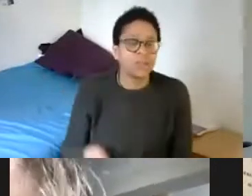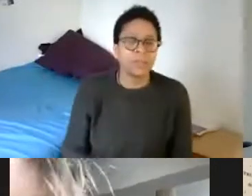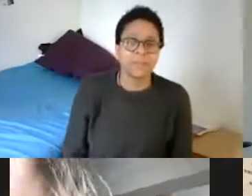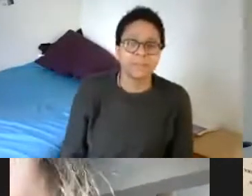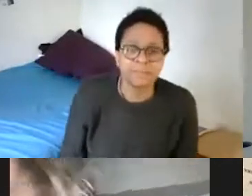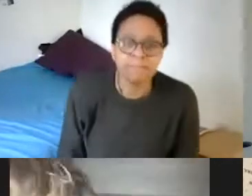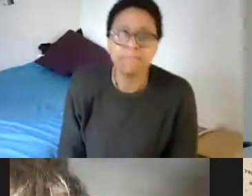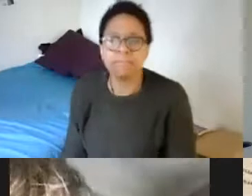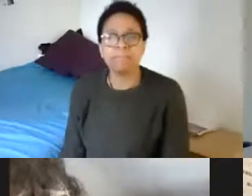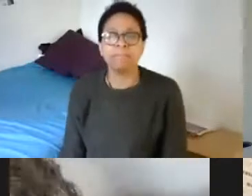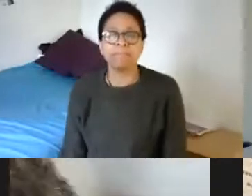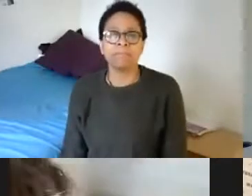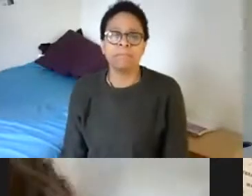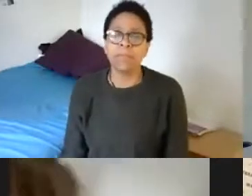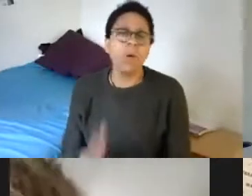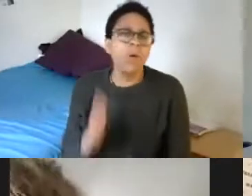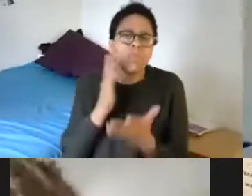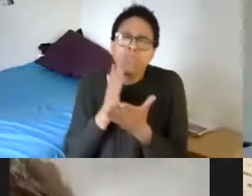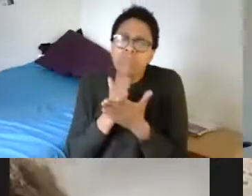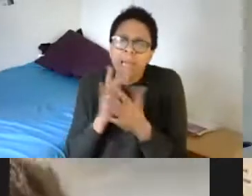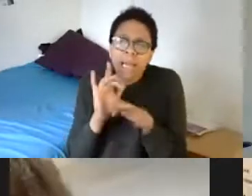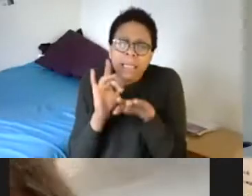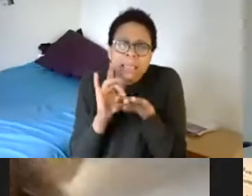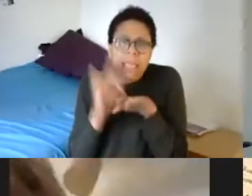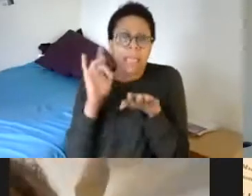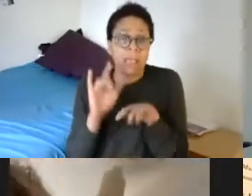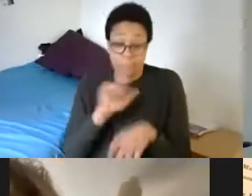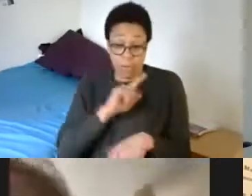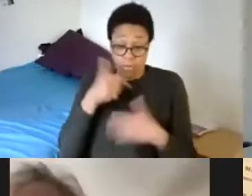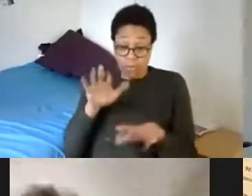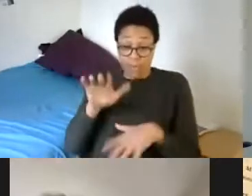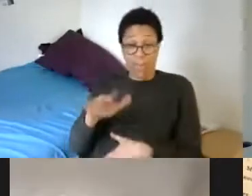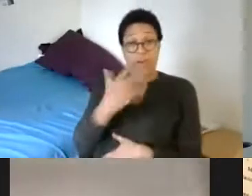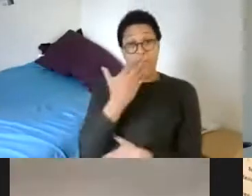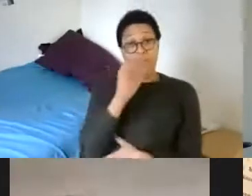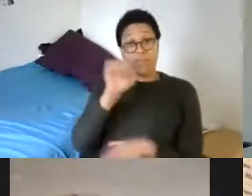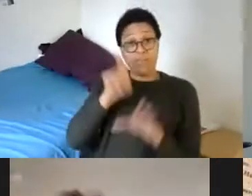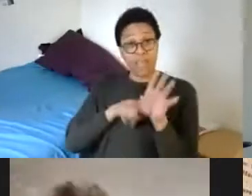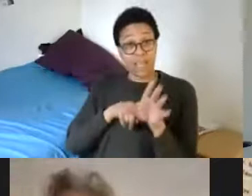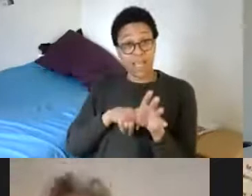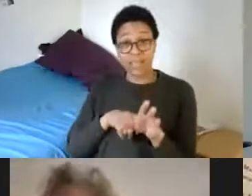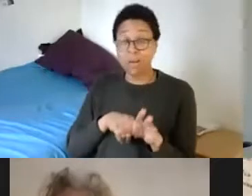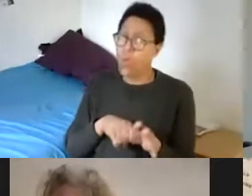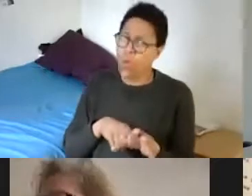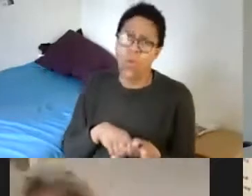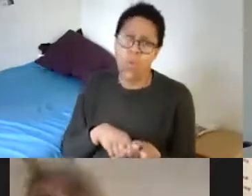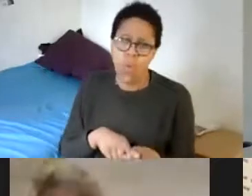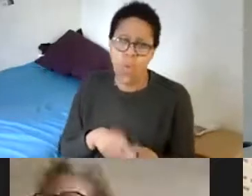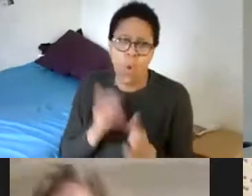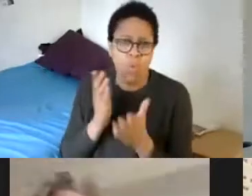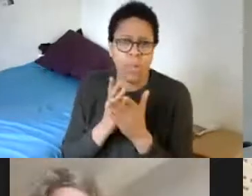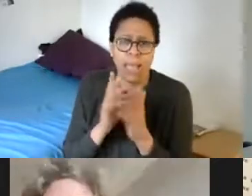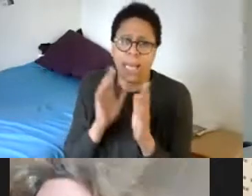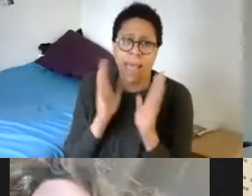And they're very delicate after 50 years, 5 years, they're extremely delicate and